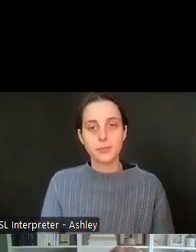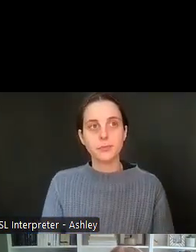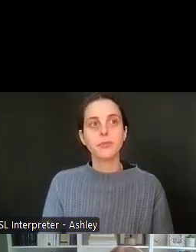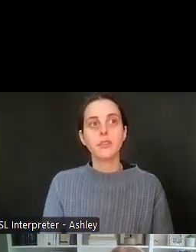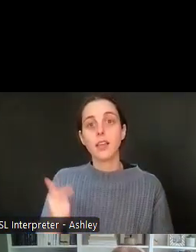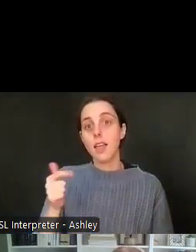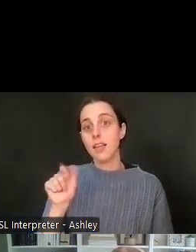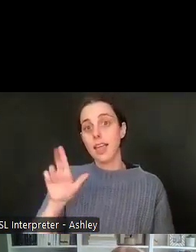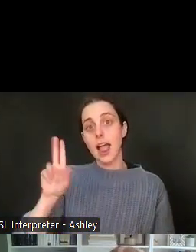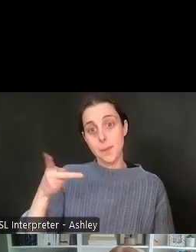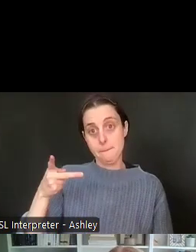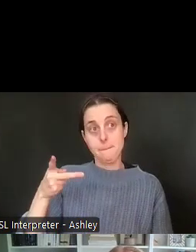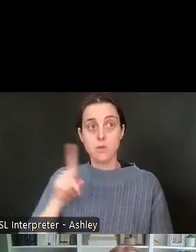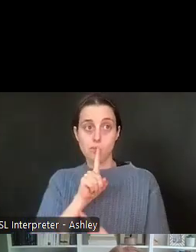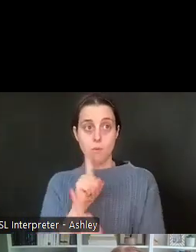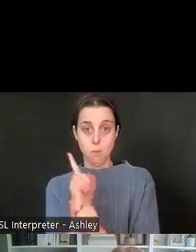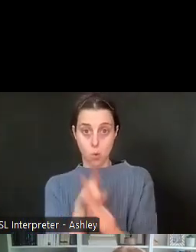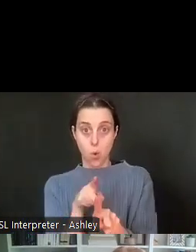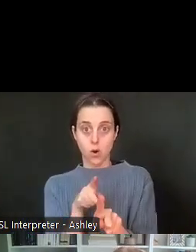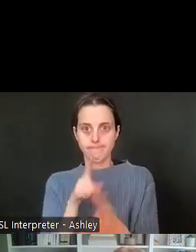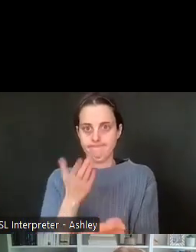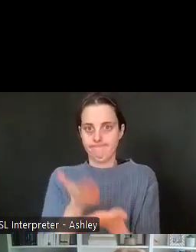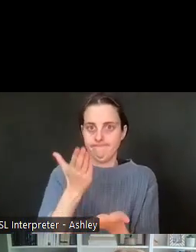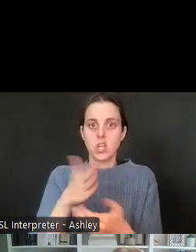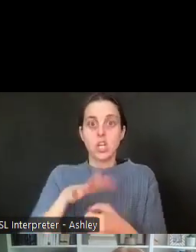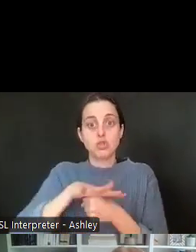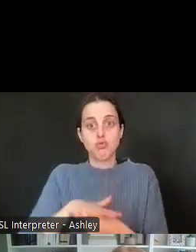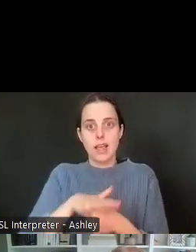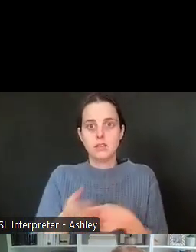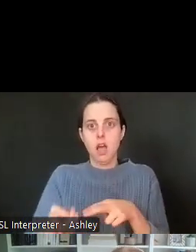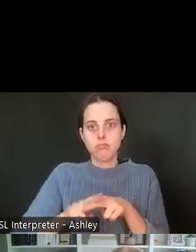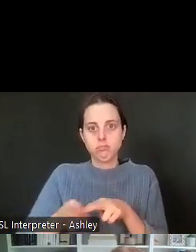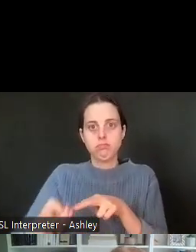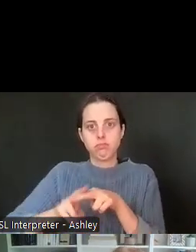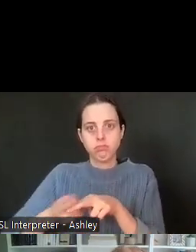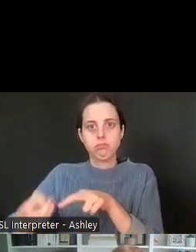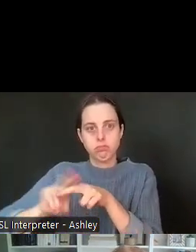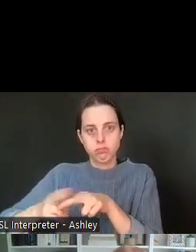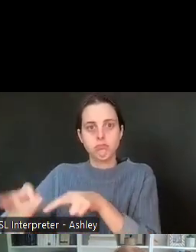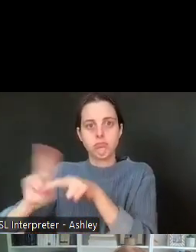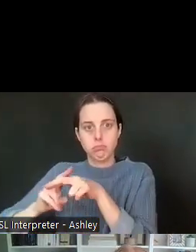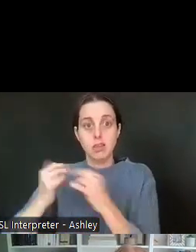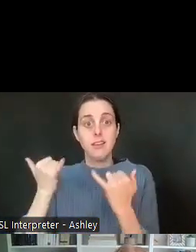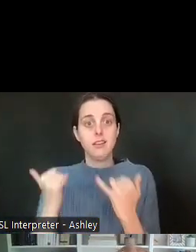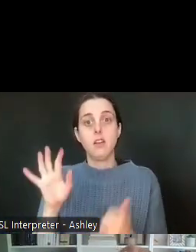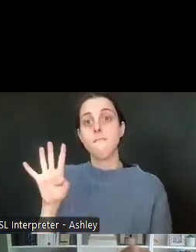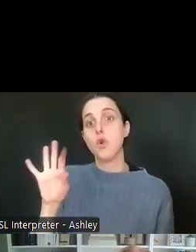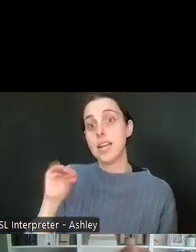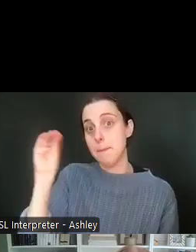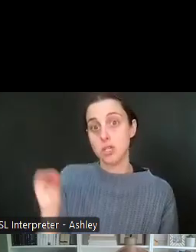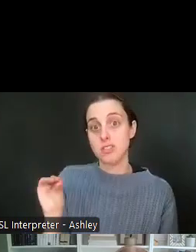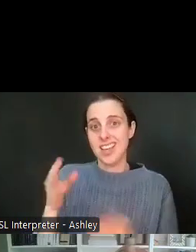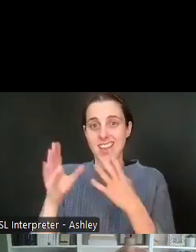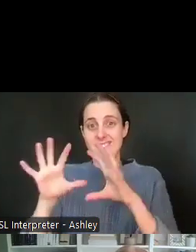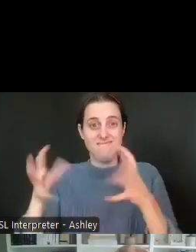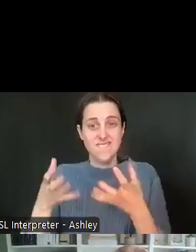over the last three decades to where now 49% of workers globally report having stress